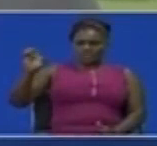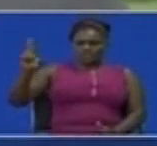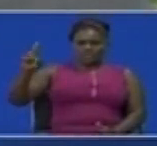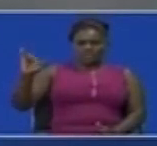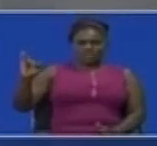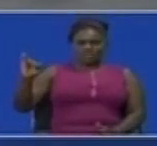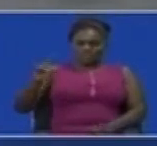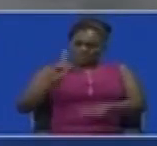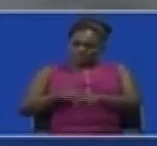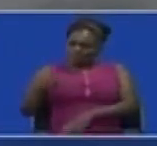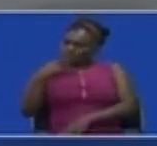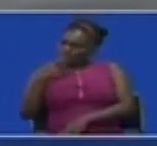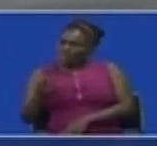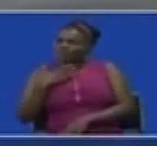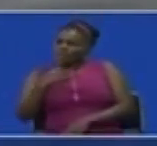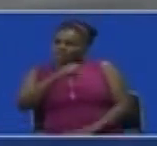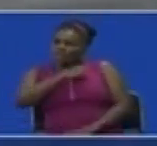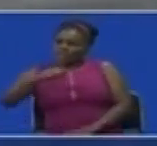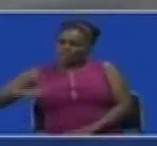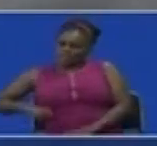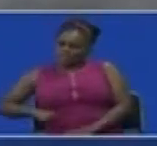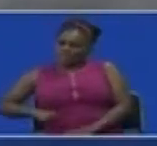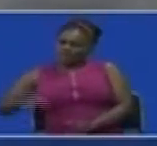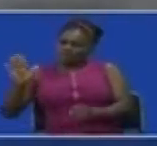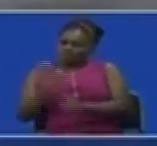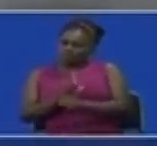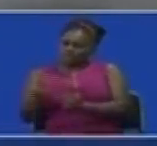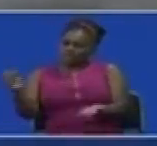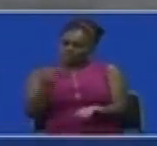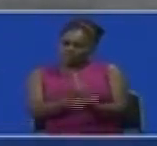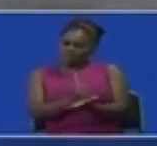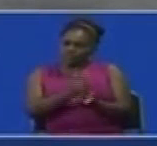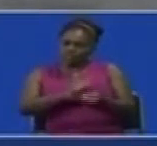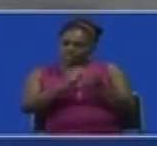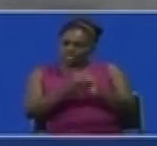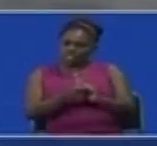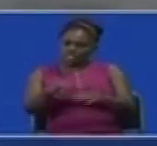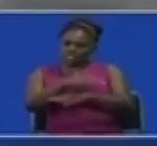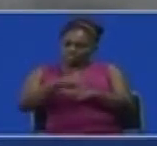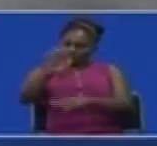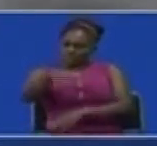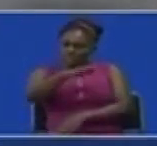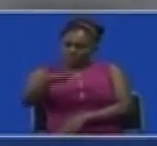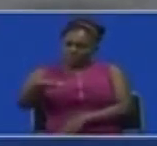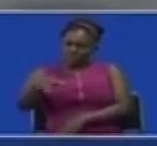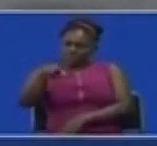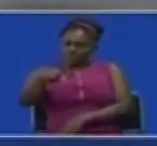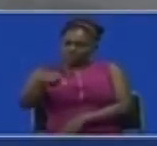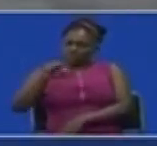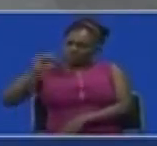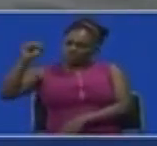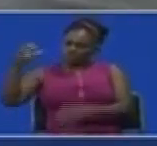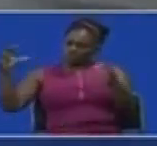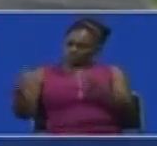Kibarabara. When you say that you want the Senate to fully adopt what was passed at the National Assembly, and you taking a political